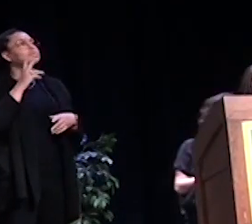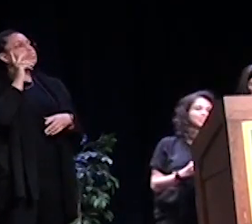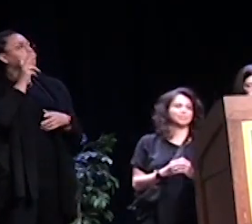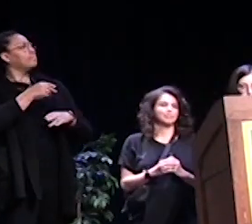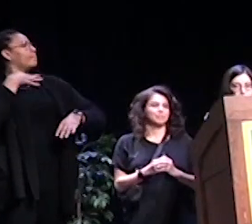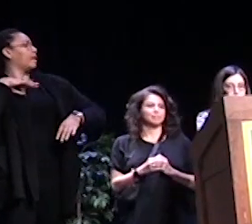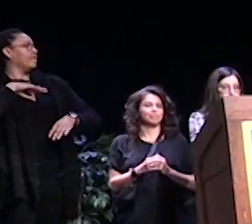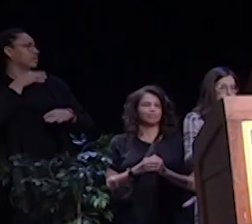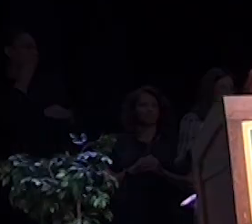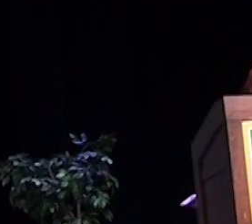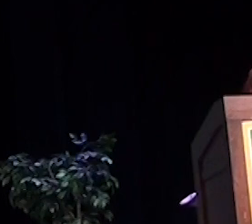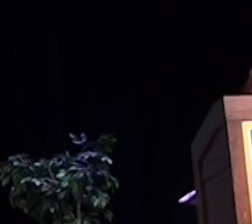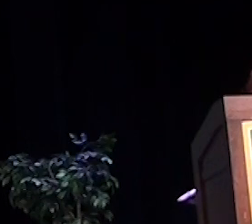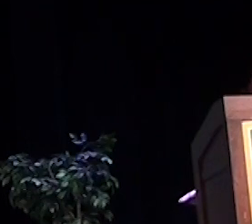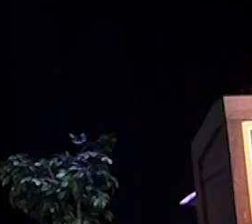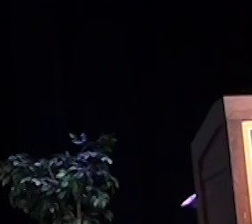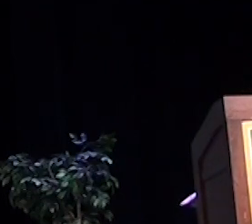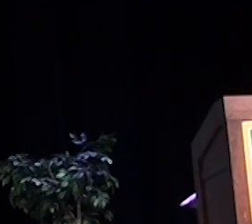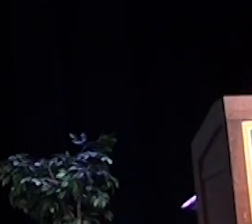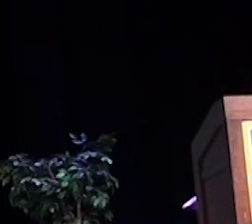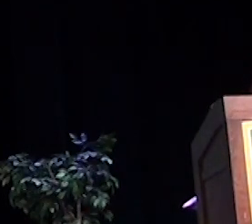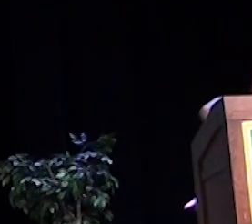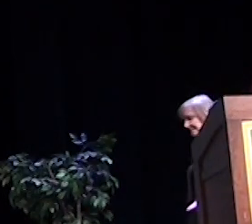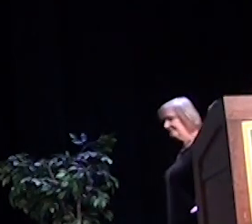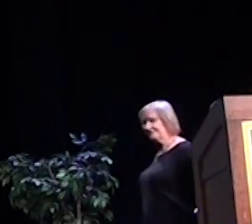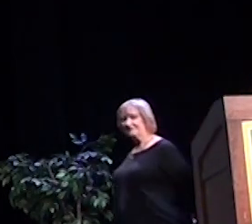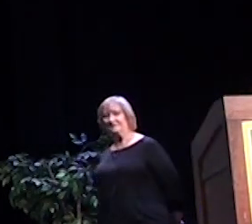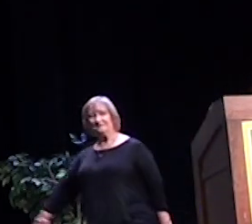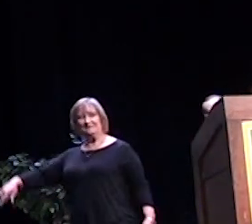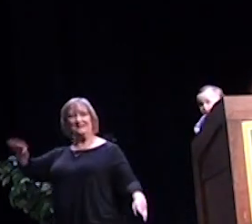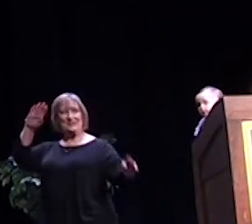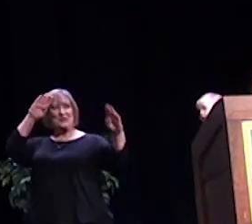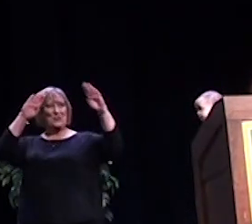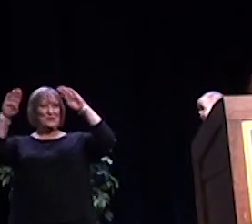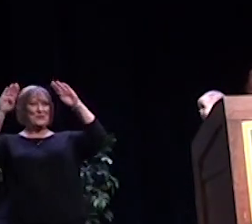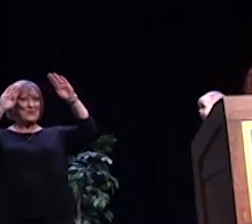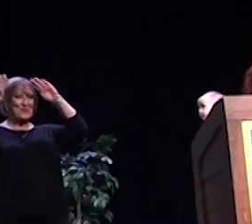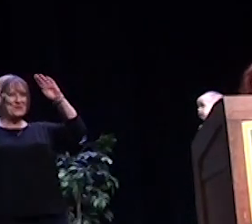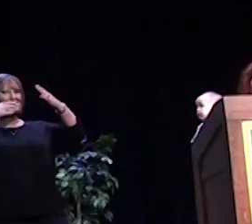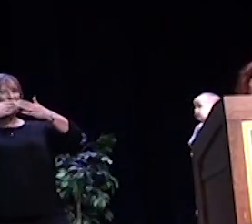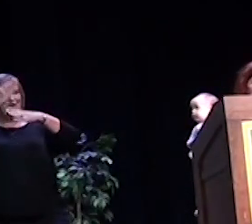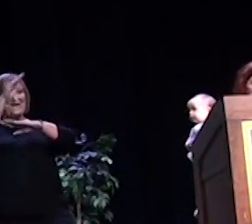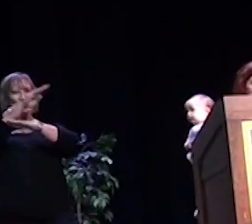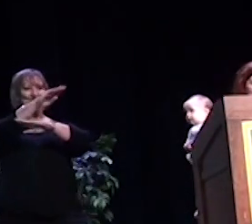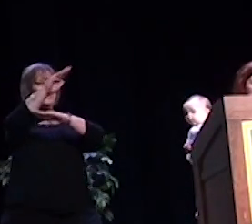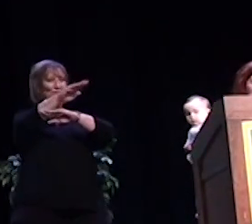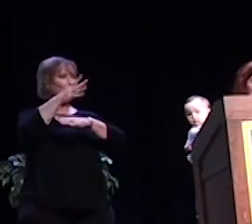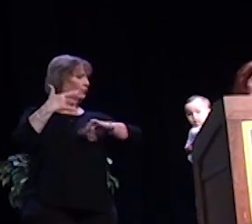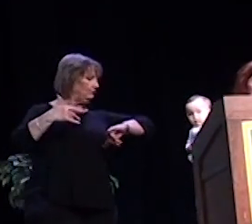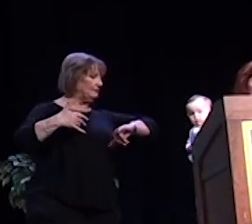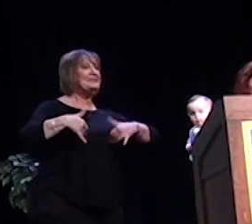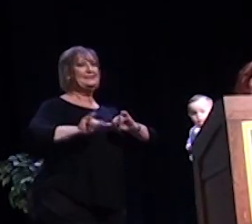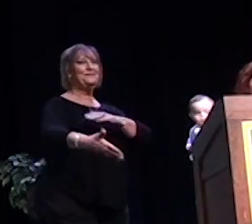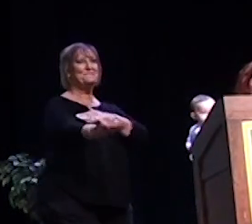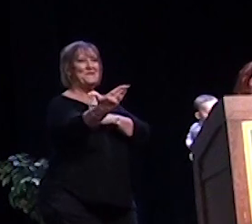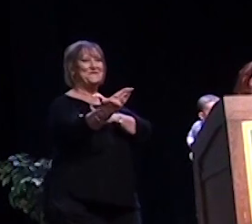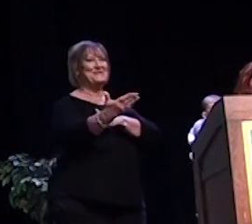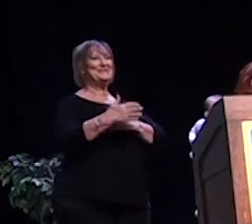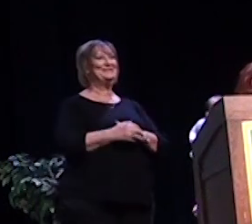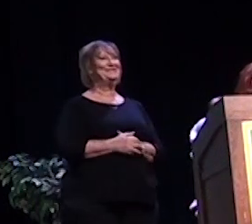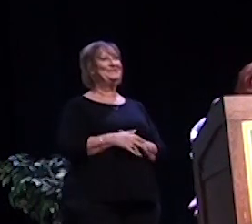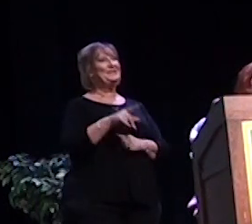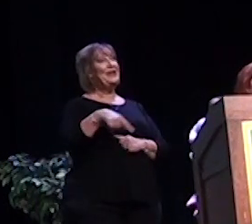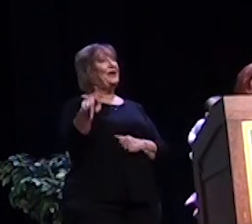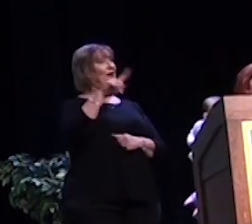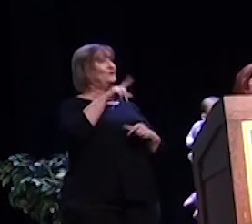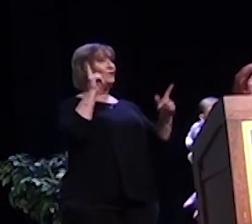you all. All right, everyone, good afternoon. Thank you for being here, or I guess it's still good morning. As you've